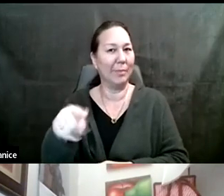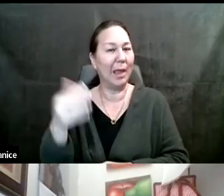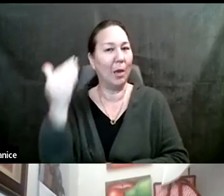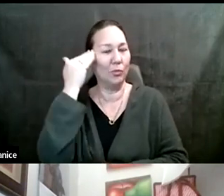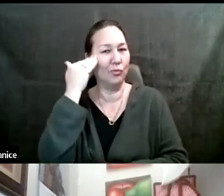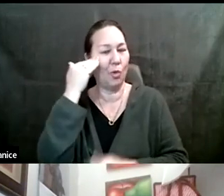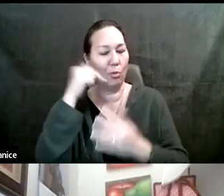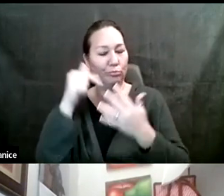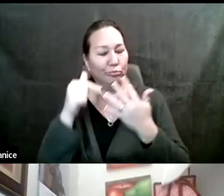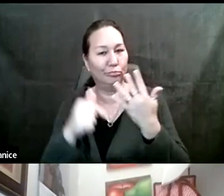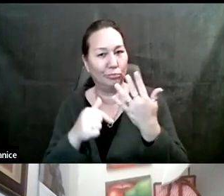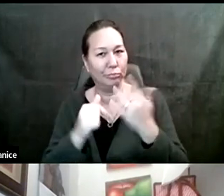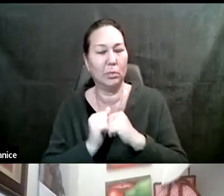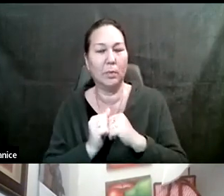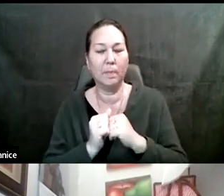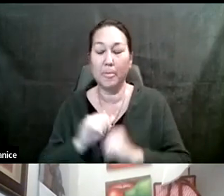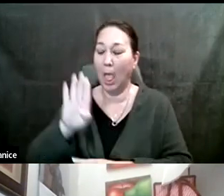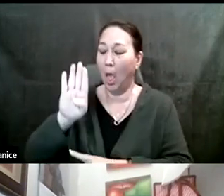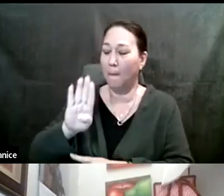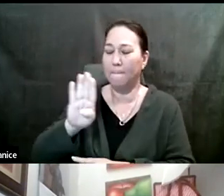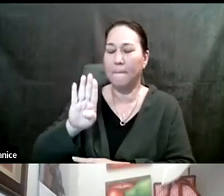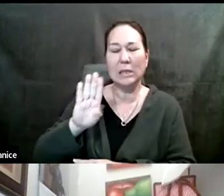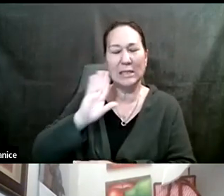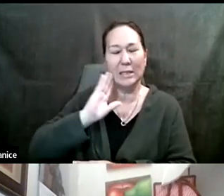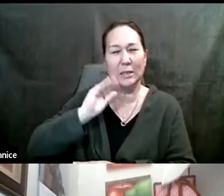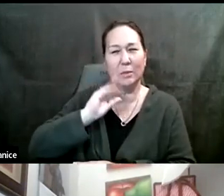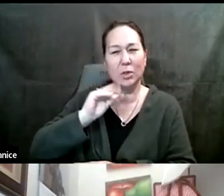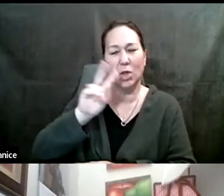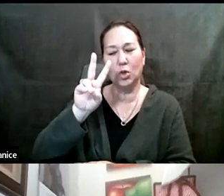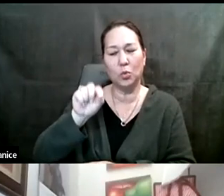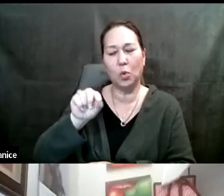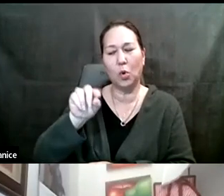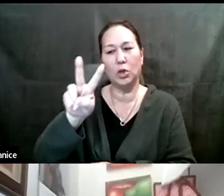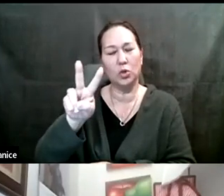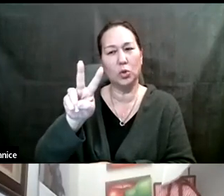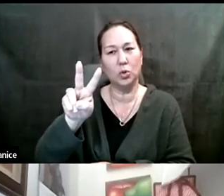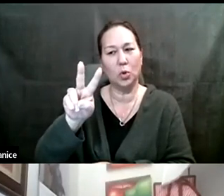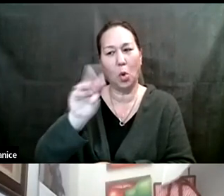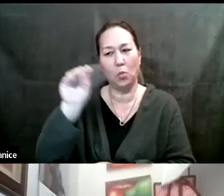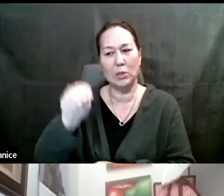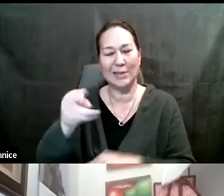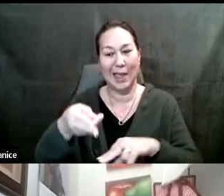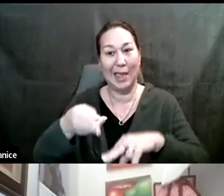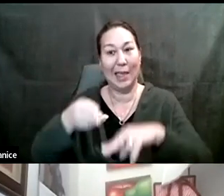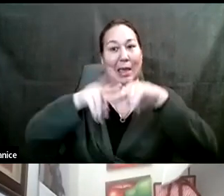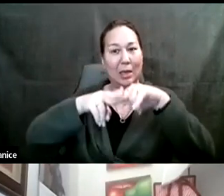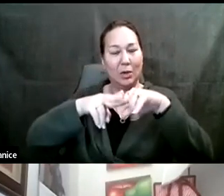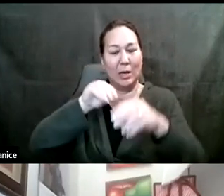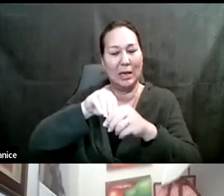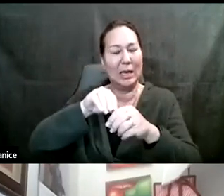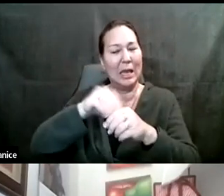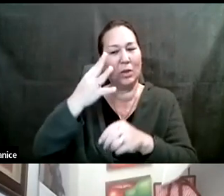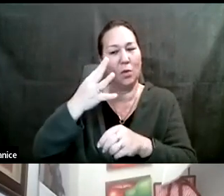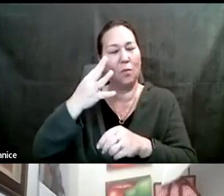Boston experienced a 2.2 percentage Point increase in the four-year cohort